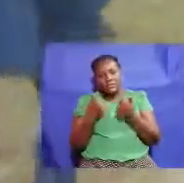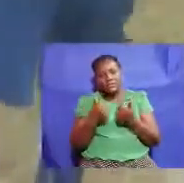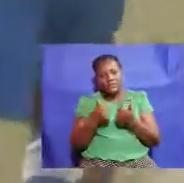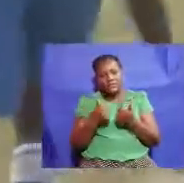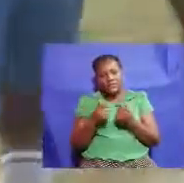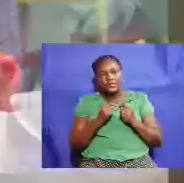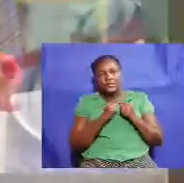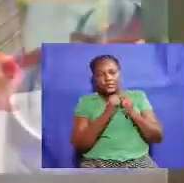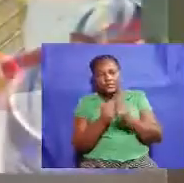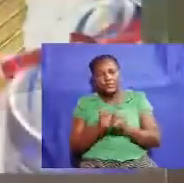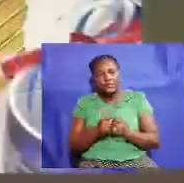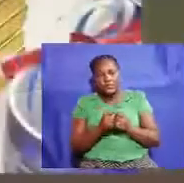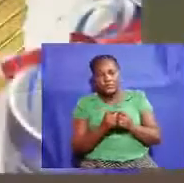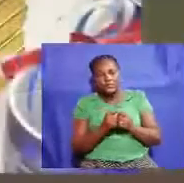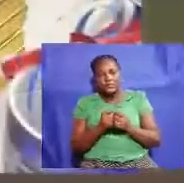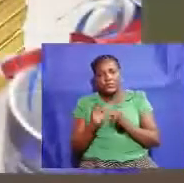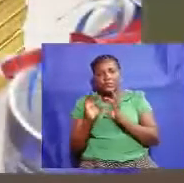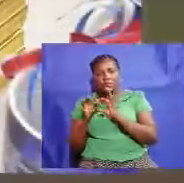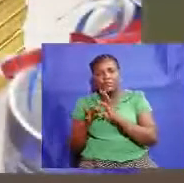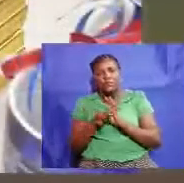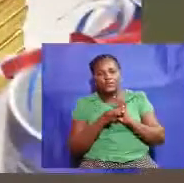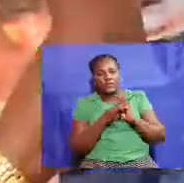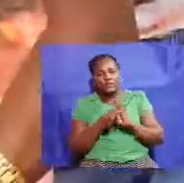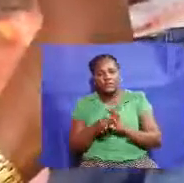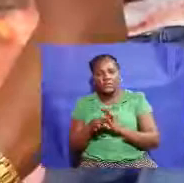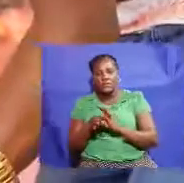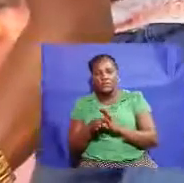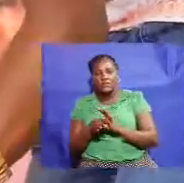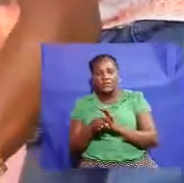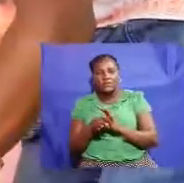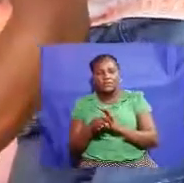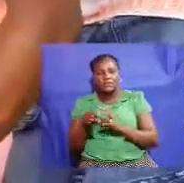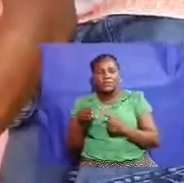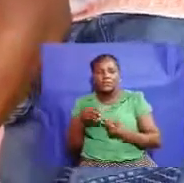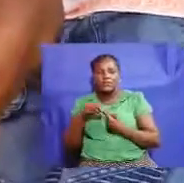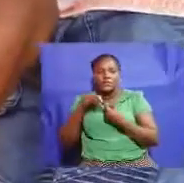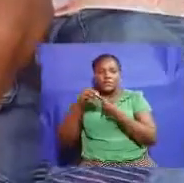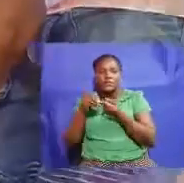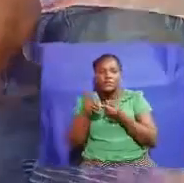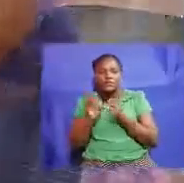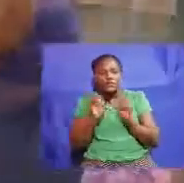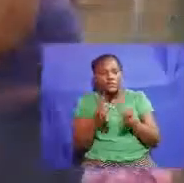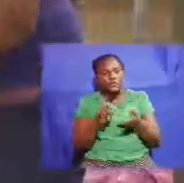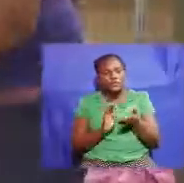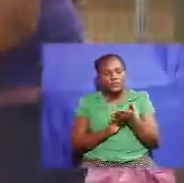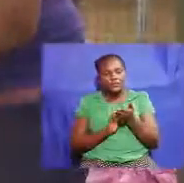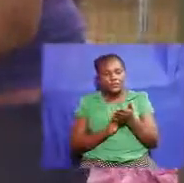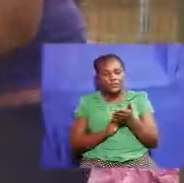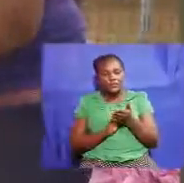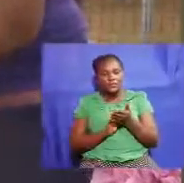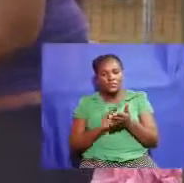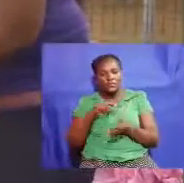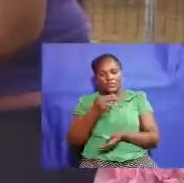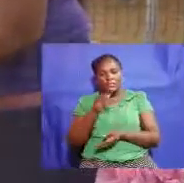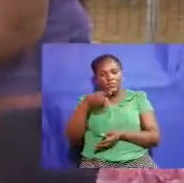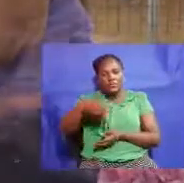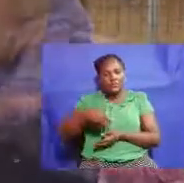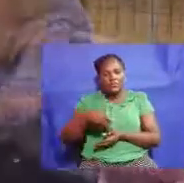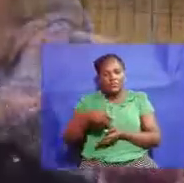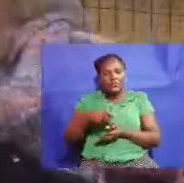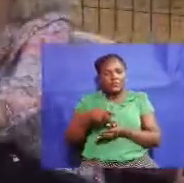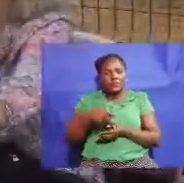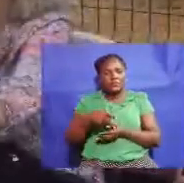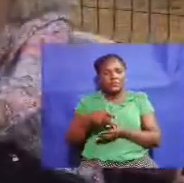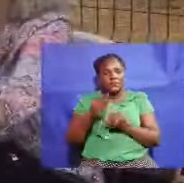Games fosters unity, togetherness and cooperation between the special education schools. The H4P National